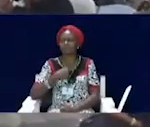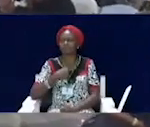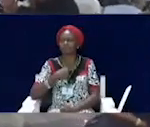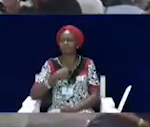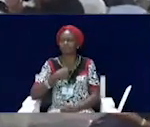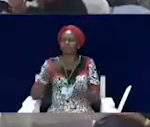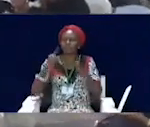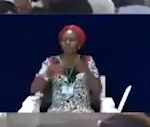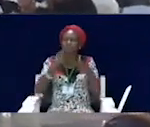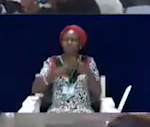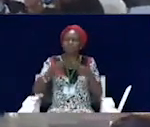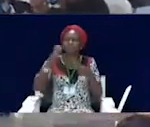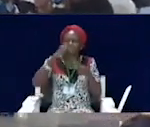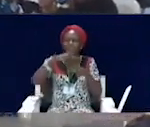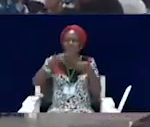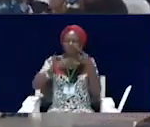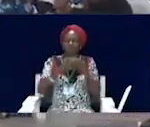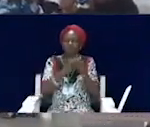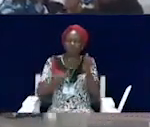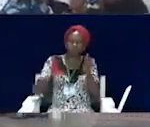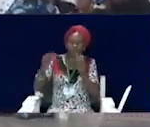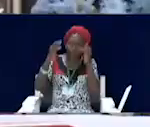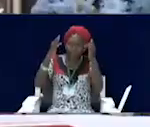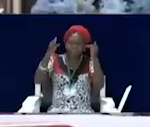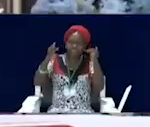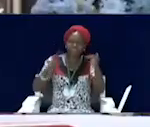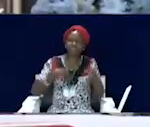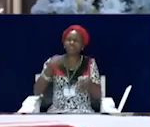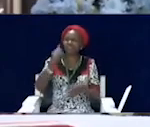Lord, touch me. Then she went further to say,